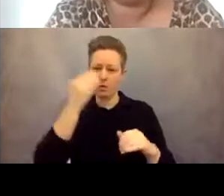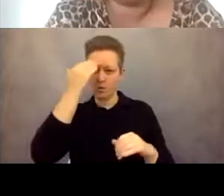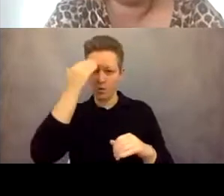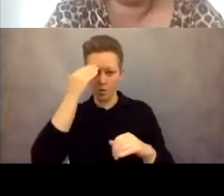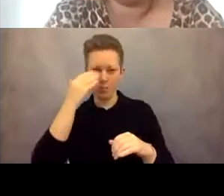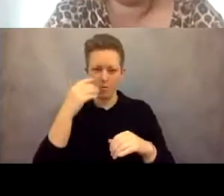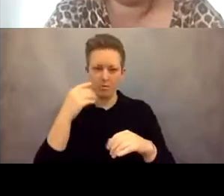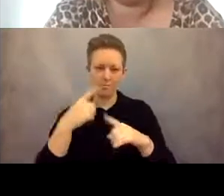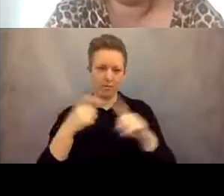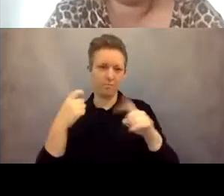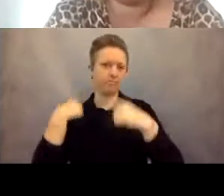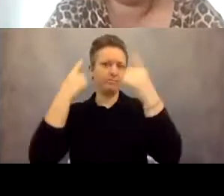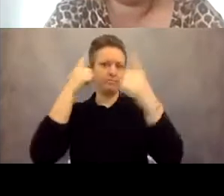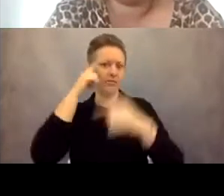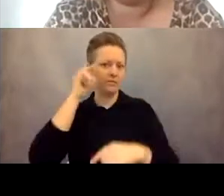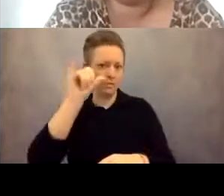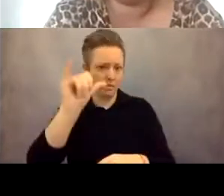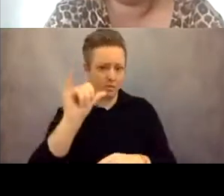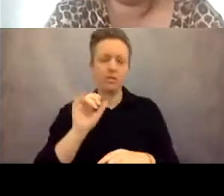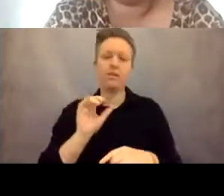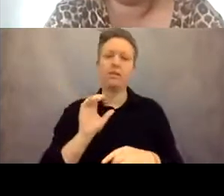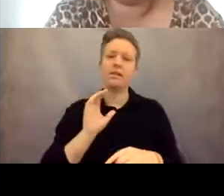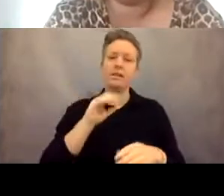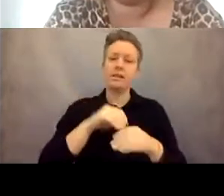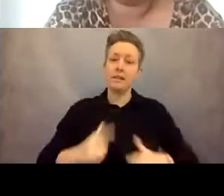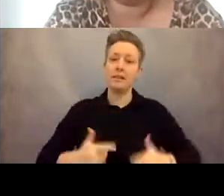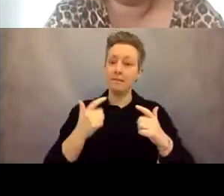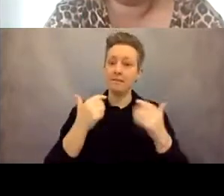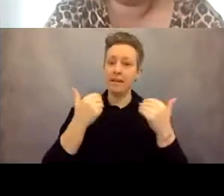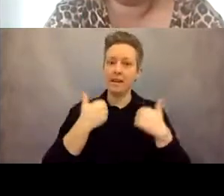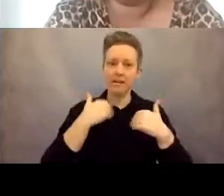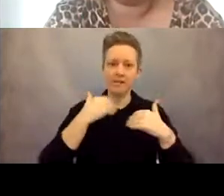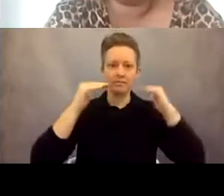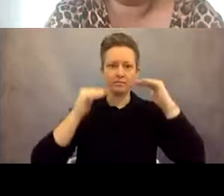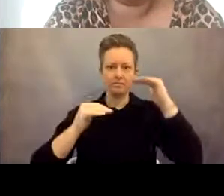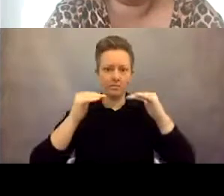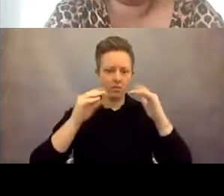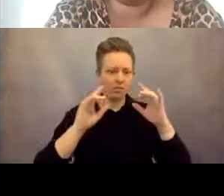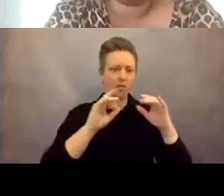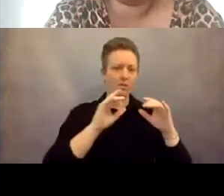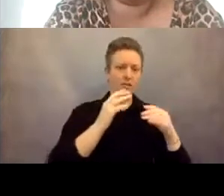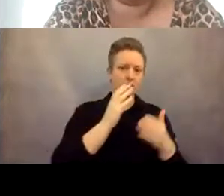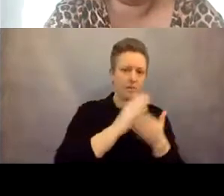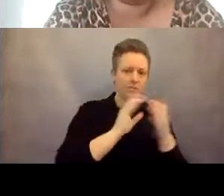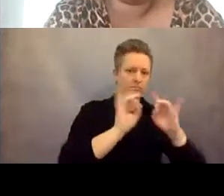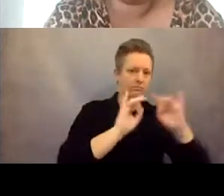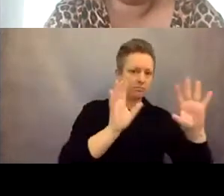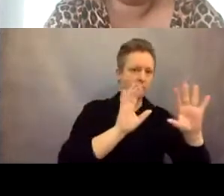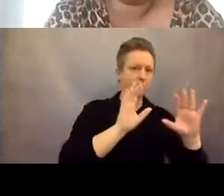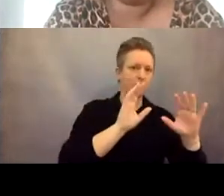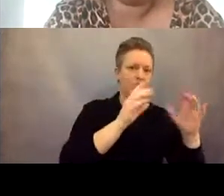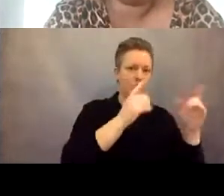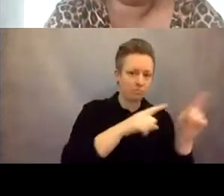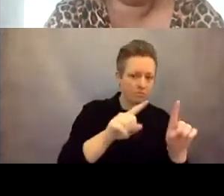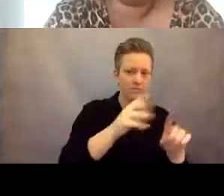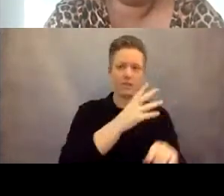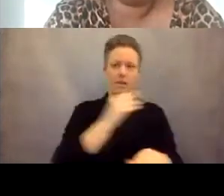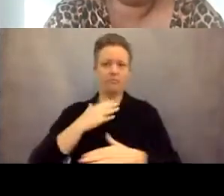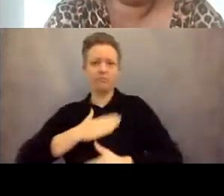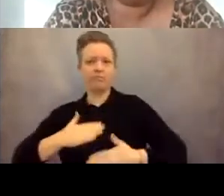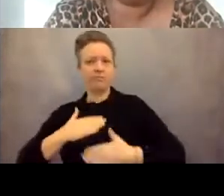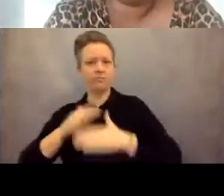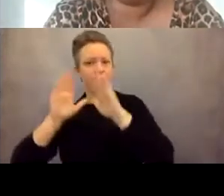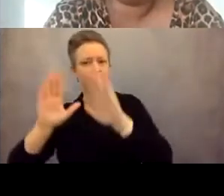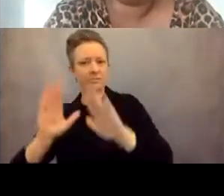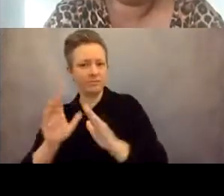of brutality and beauty, of pain and pleasure, of annihilating moments and of sublime moments. And yet there